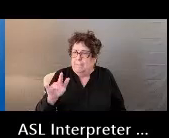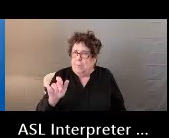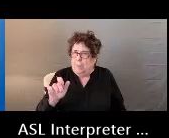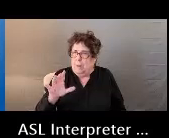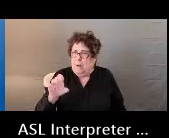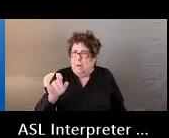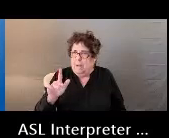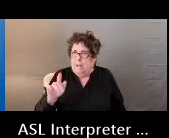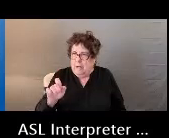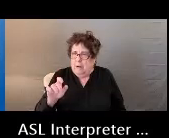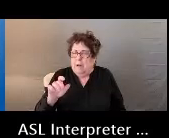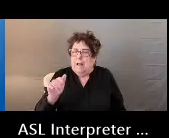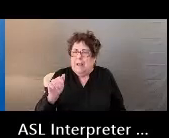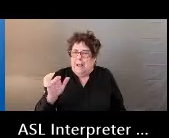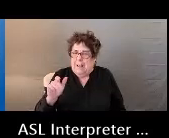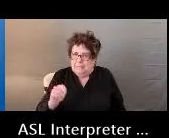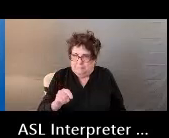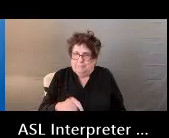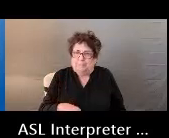that